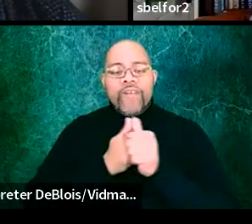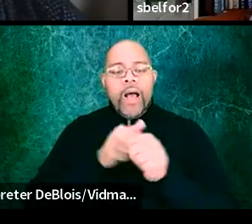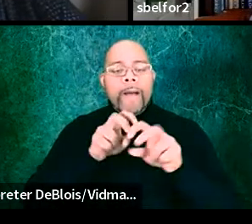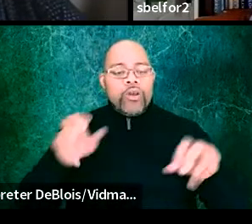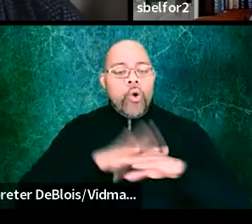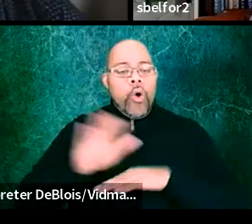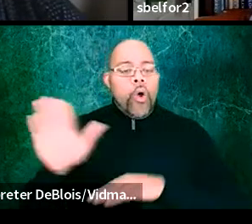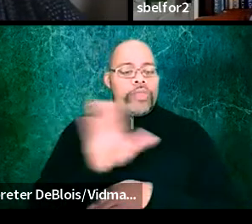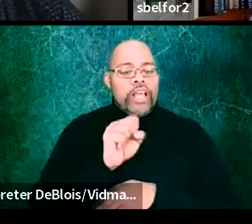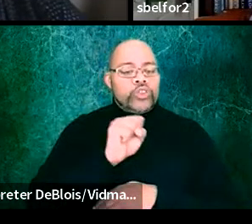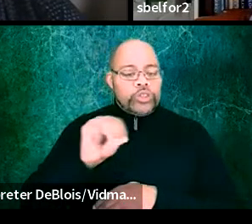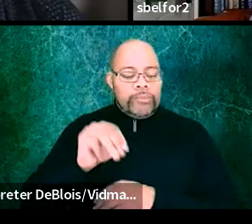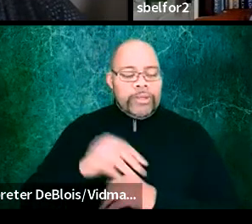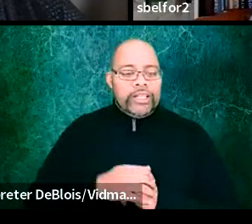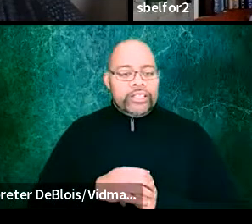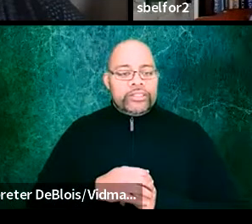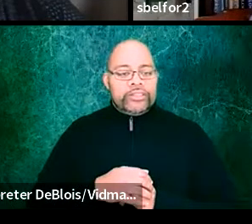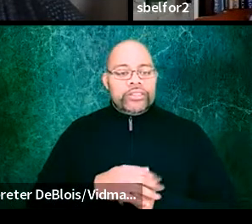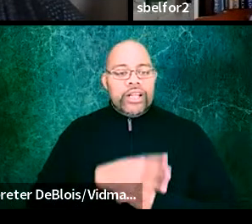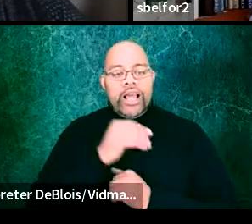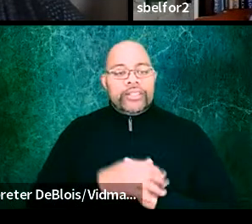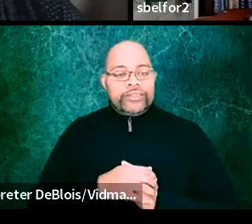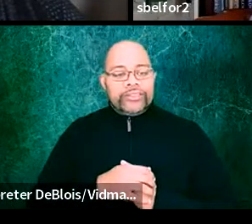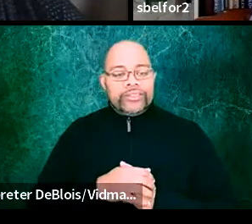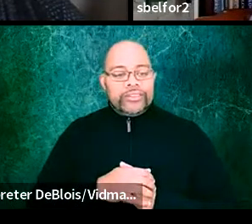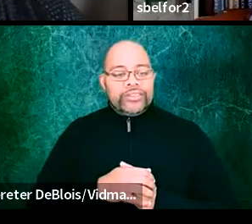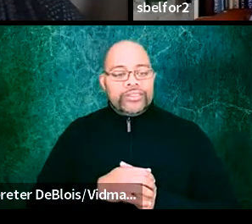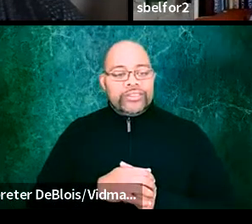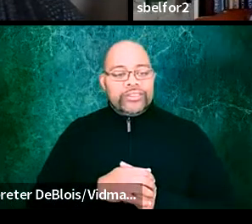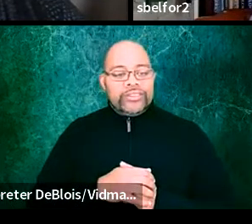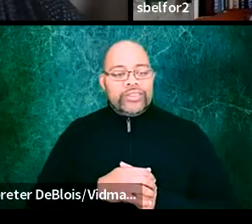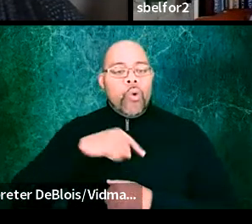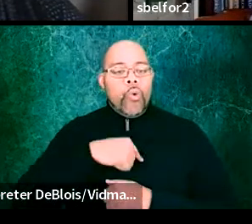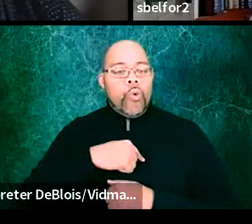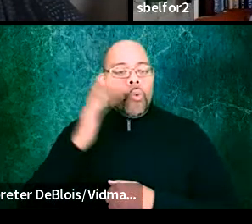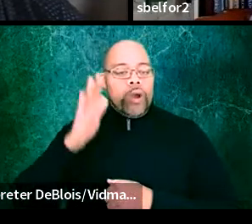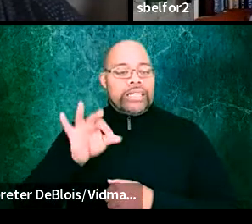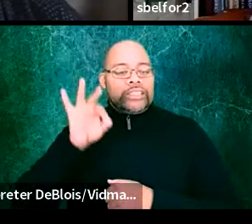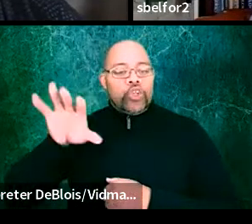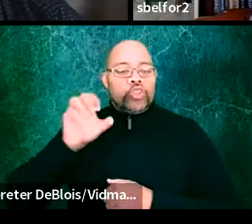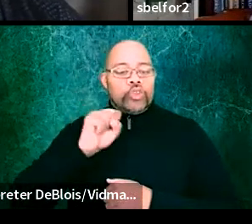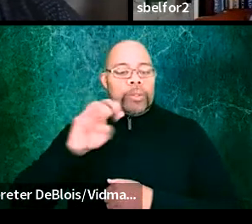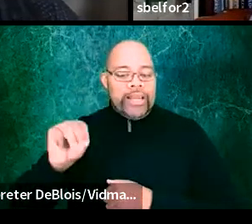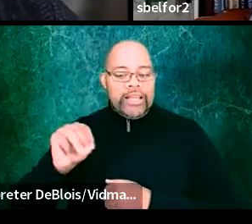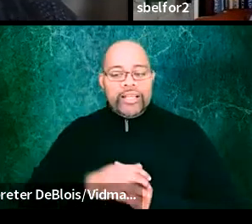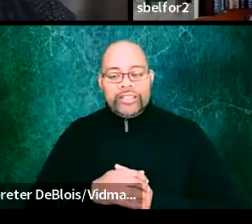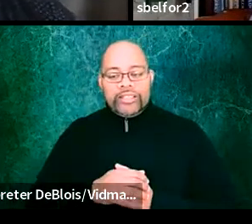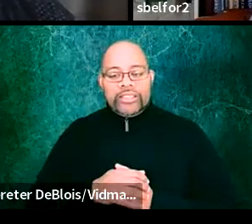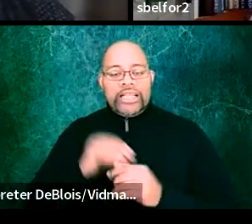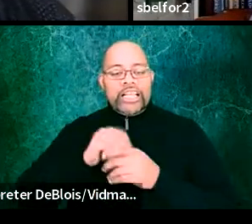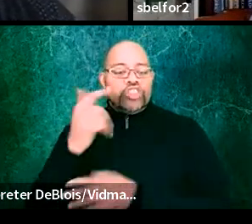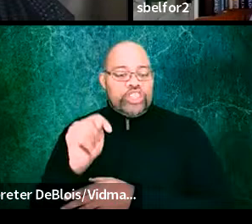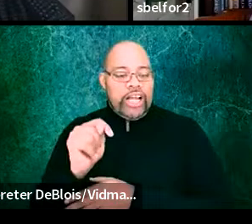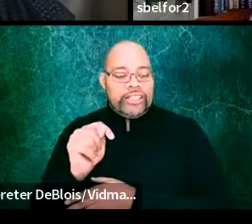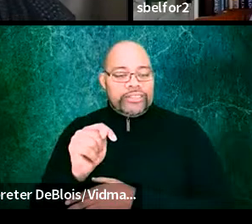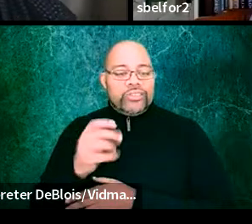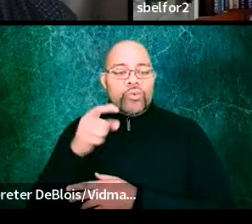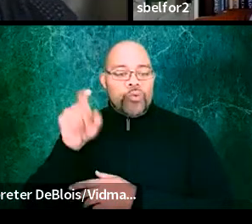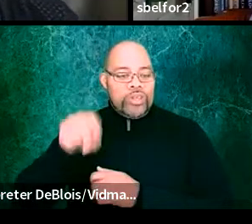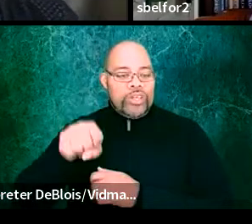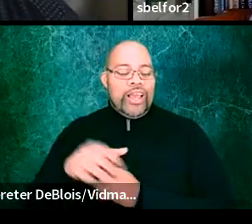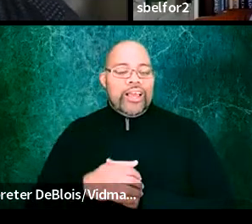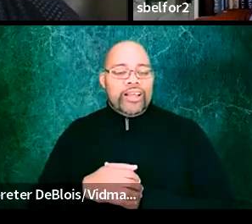on their socials, and we'll insert the social media in the chat so you